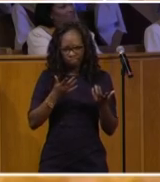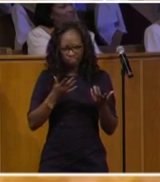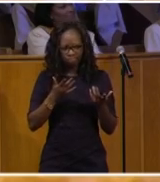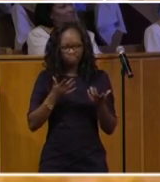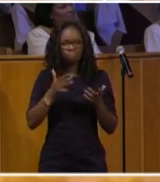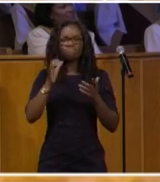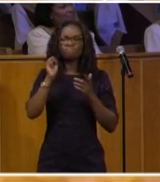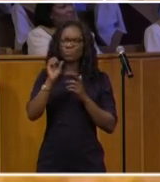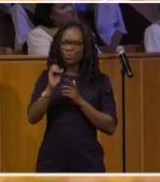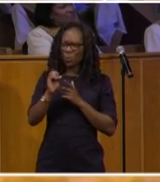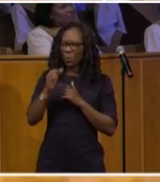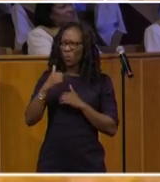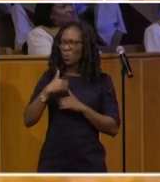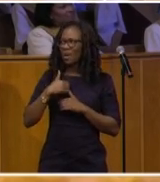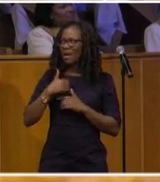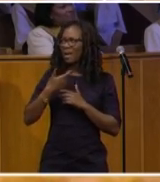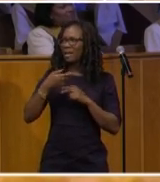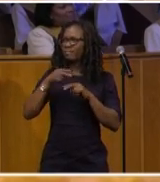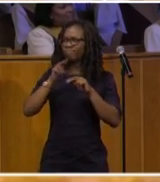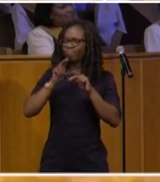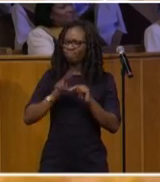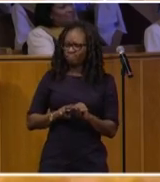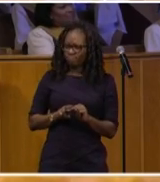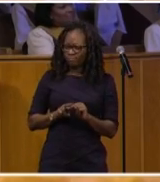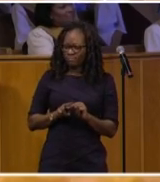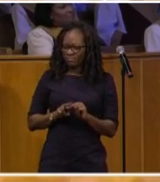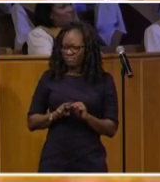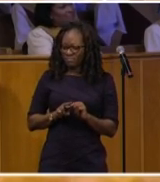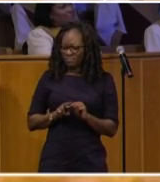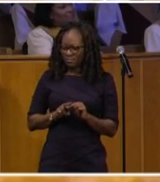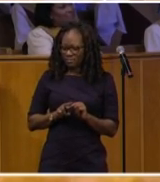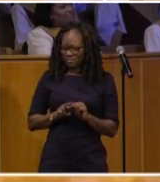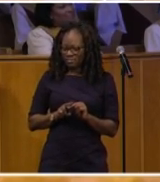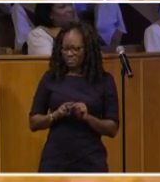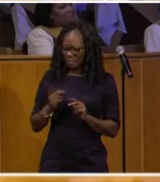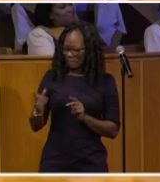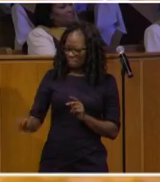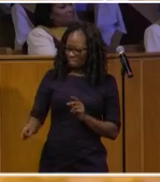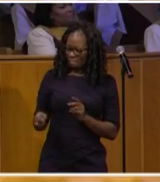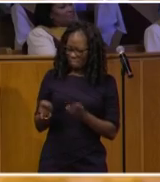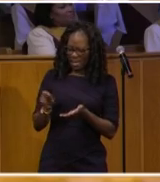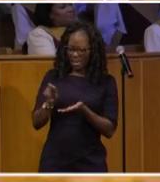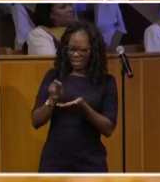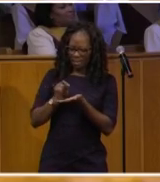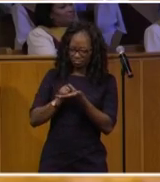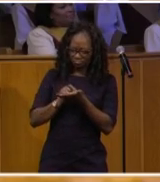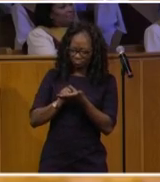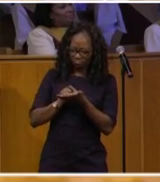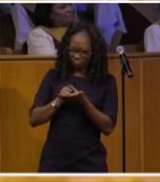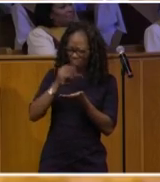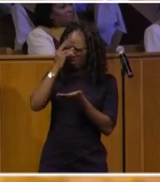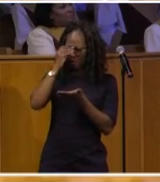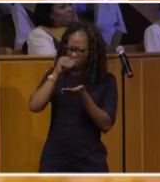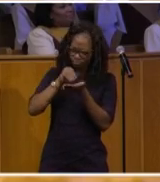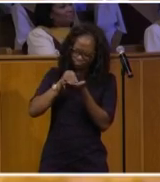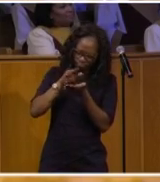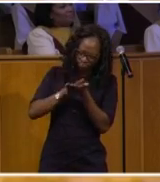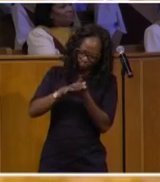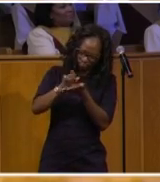And so I sat down, took my pen in hand, and put my thoughts on paper.